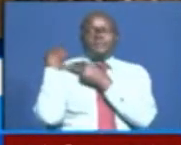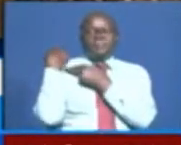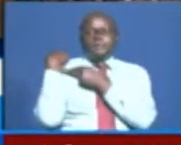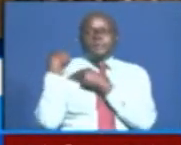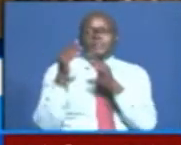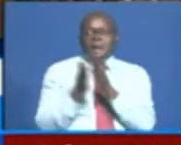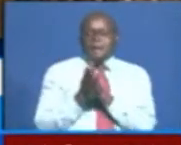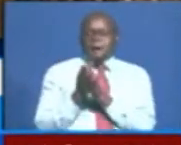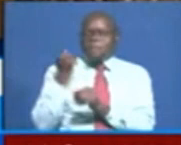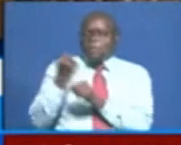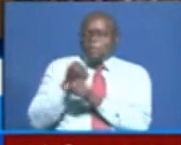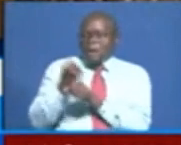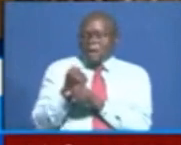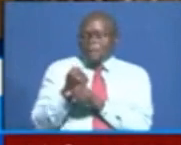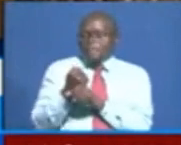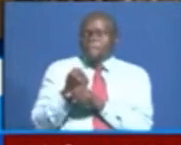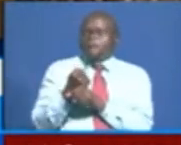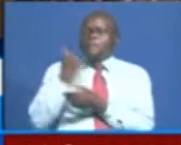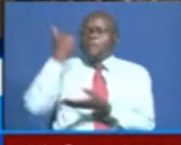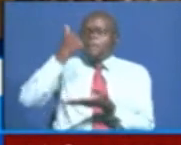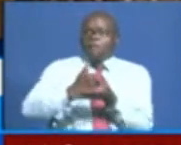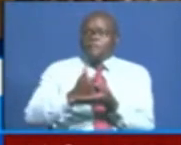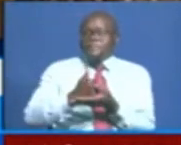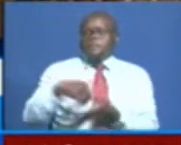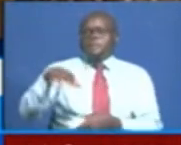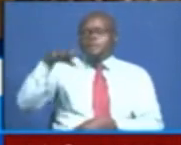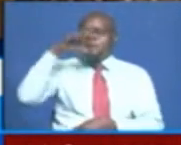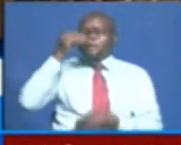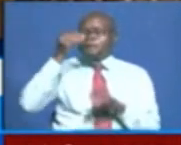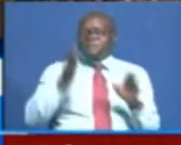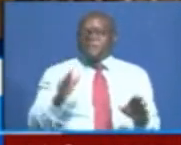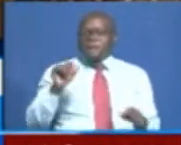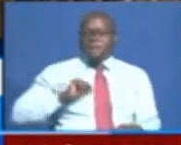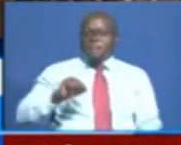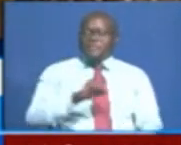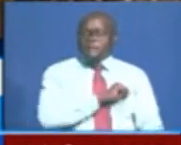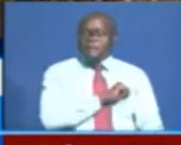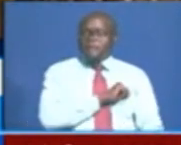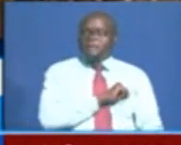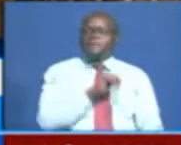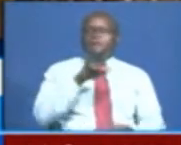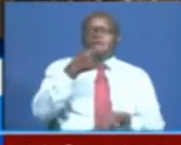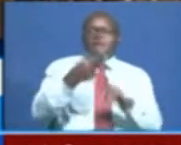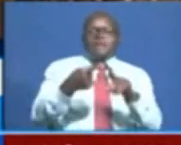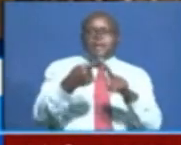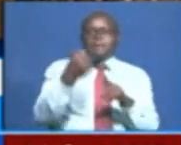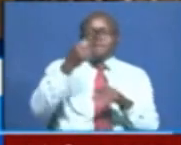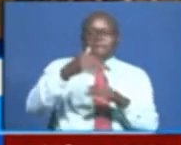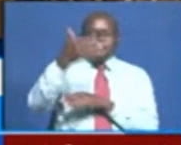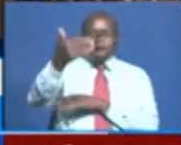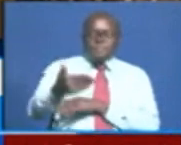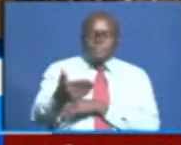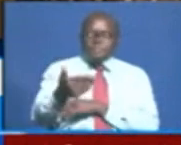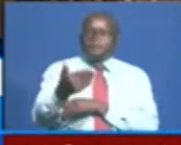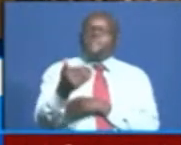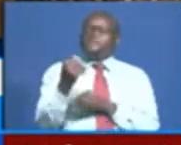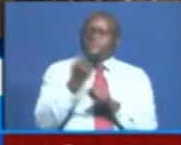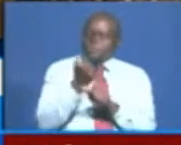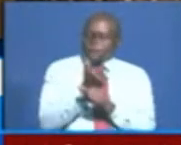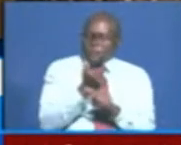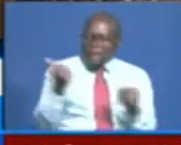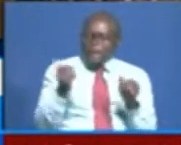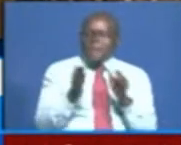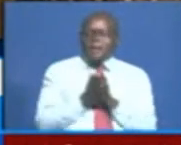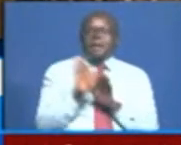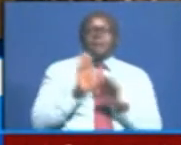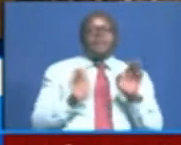duties of the office of the Speaker of the Senate for the next 5 years with due diligence and decorum.